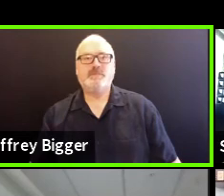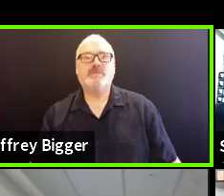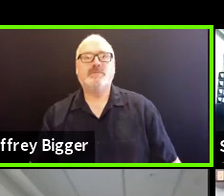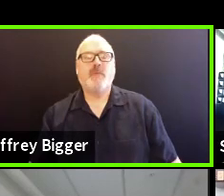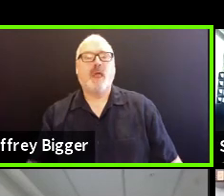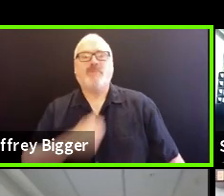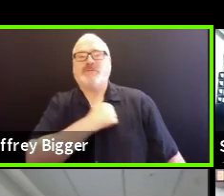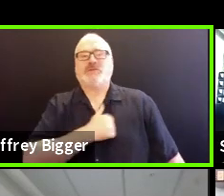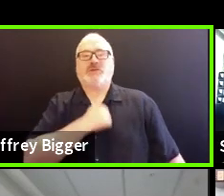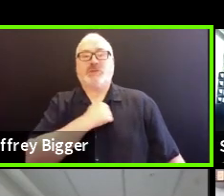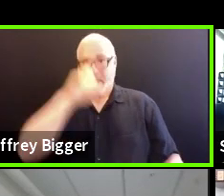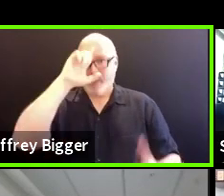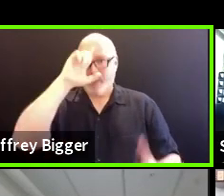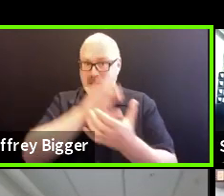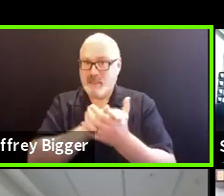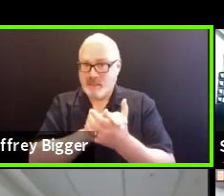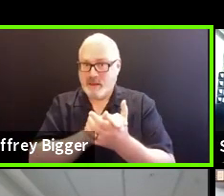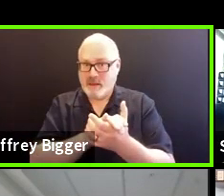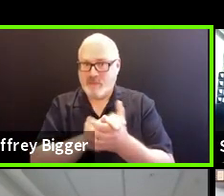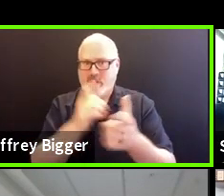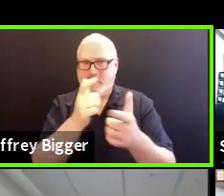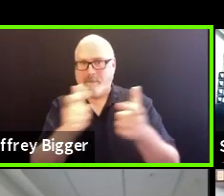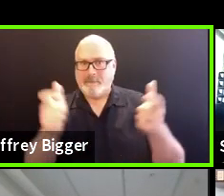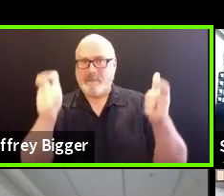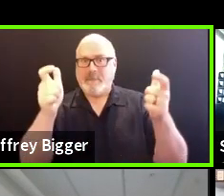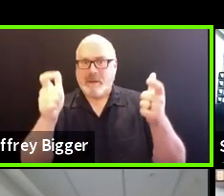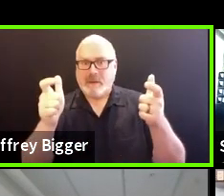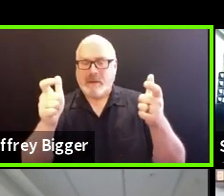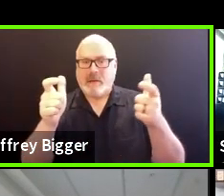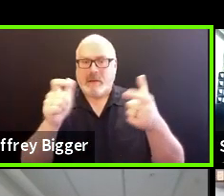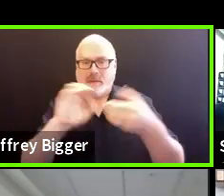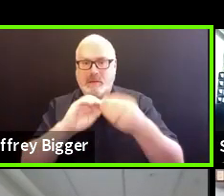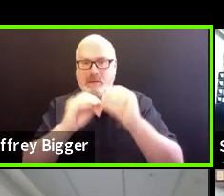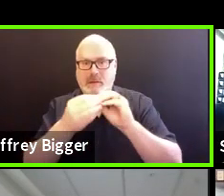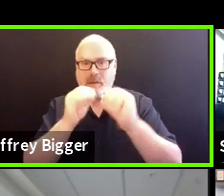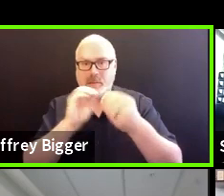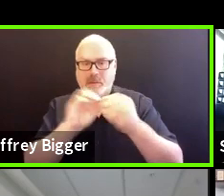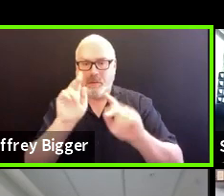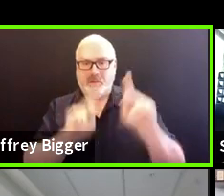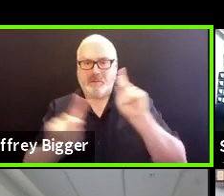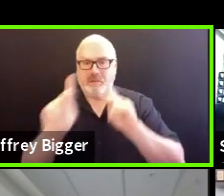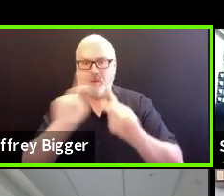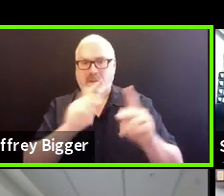Sorry, I believe he is. We have a large number of participants, so I'm looking